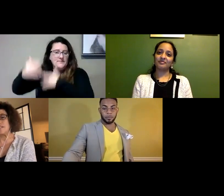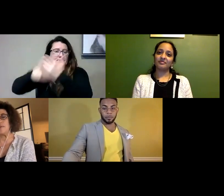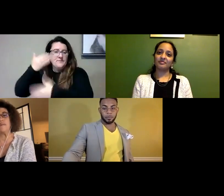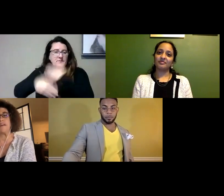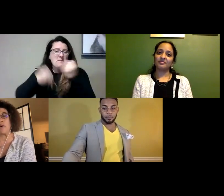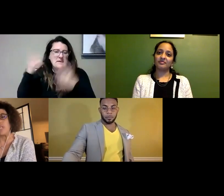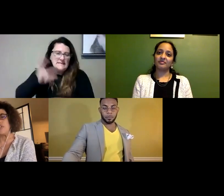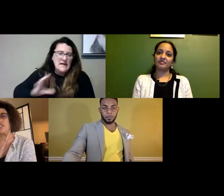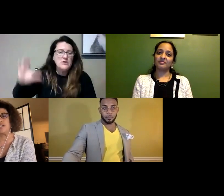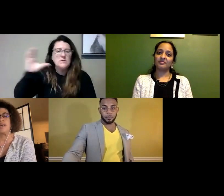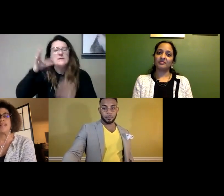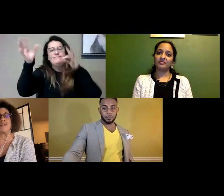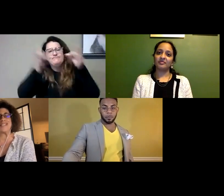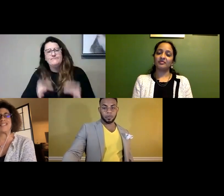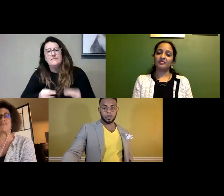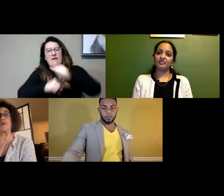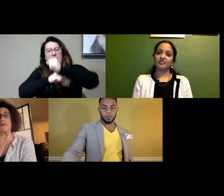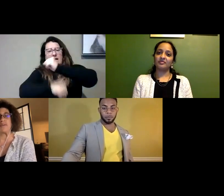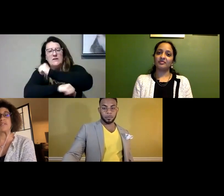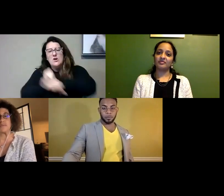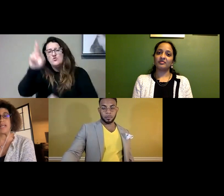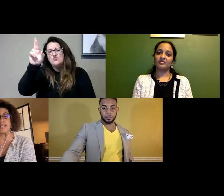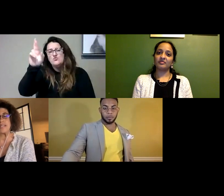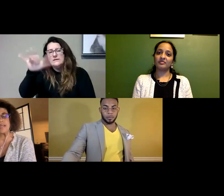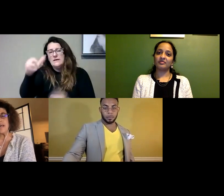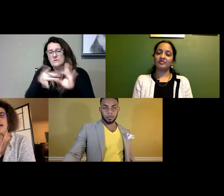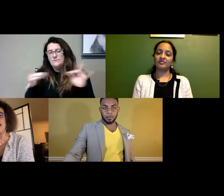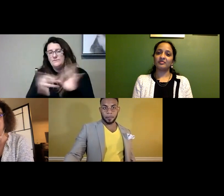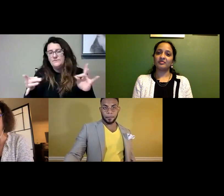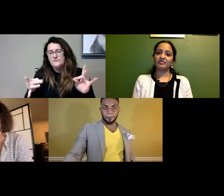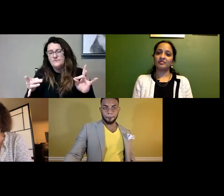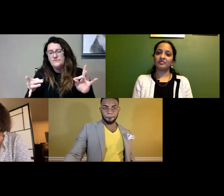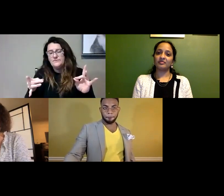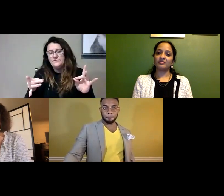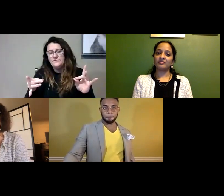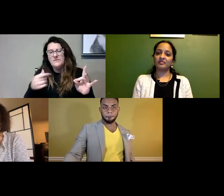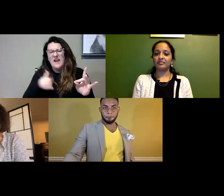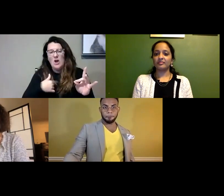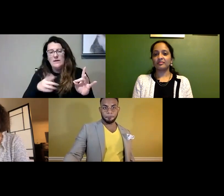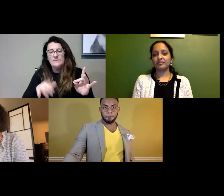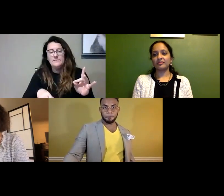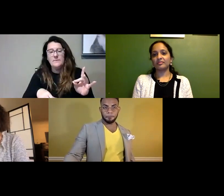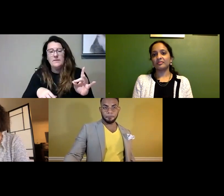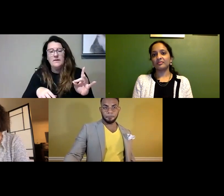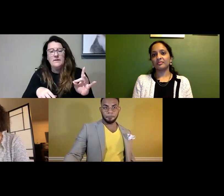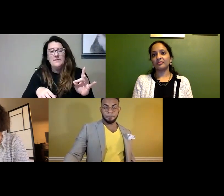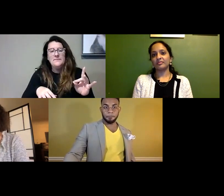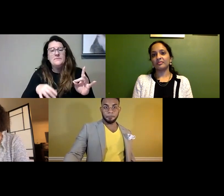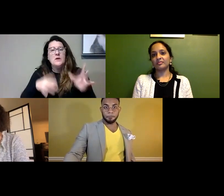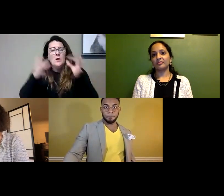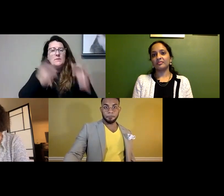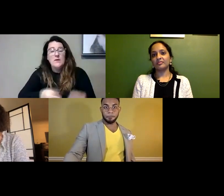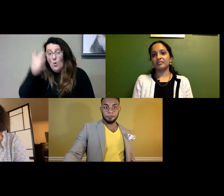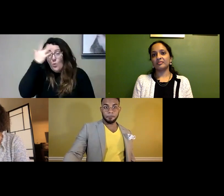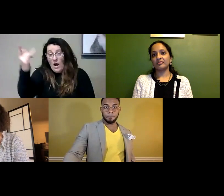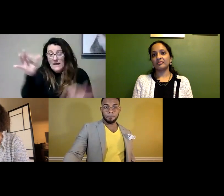speaks to the foundation that Rusty spoke about, right? Which will tell you a little bit about why this is